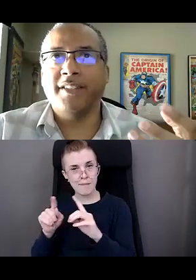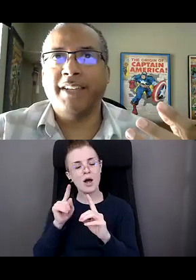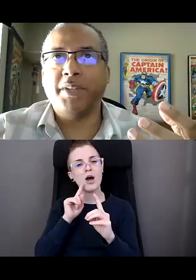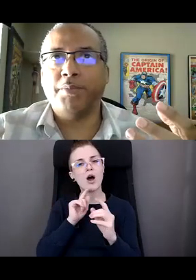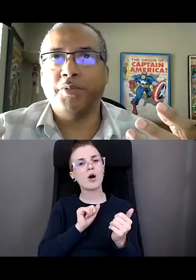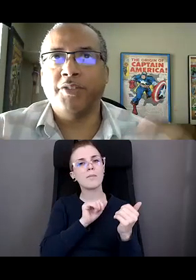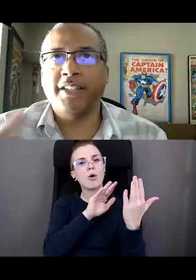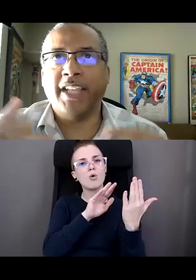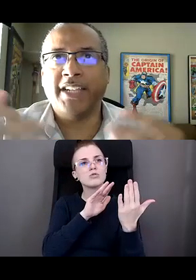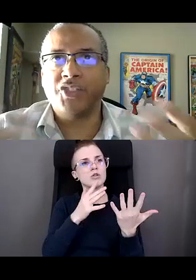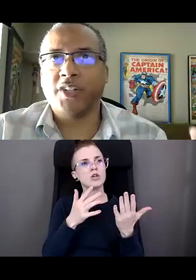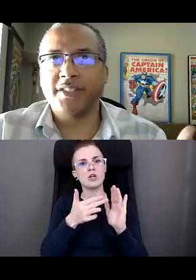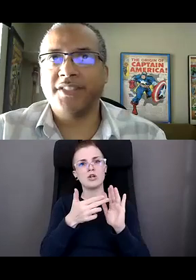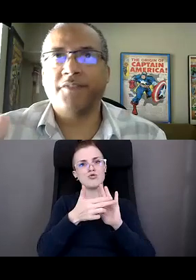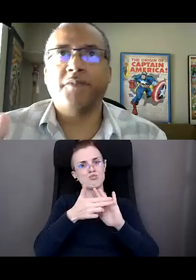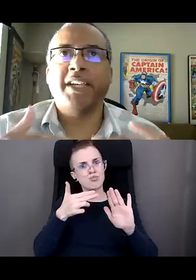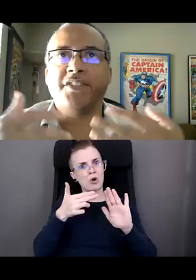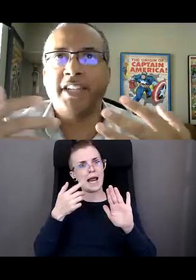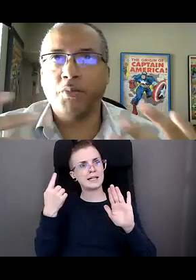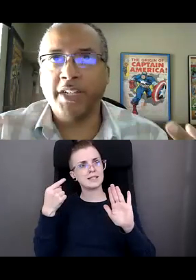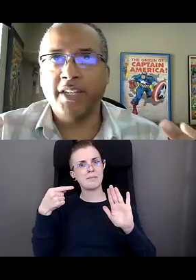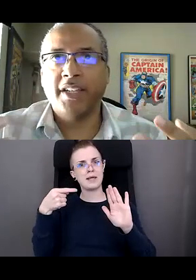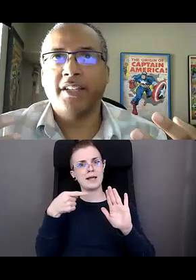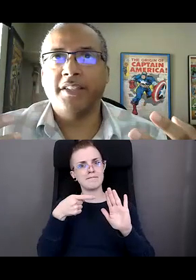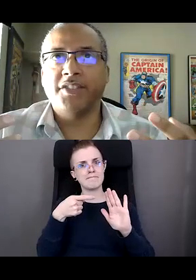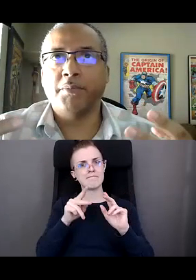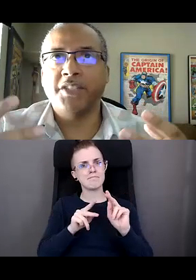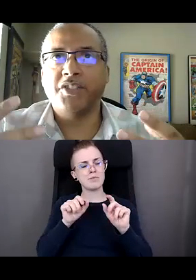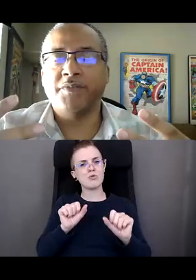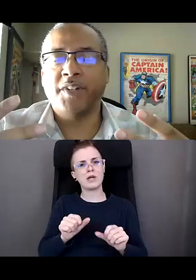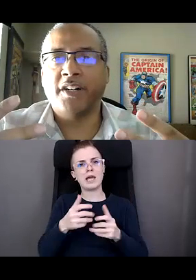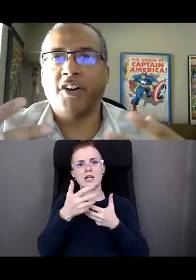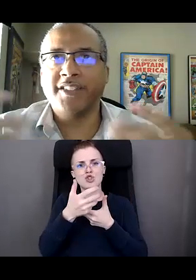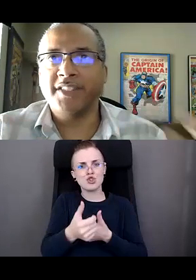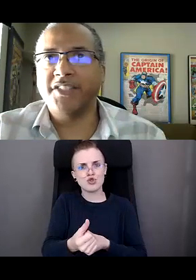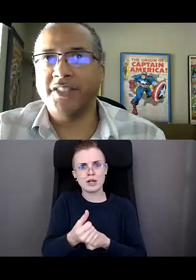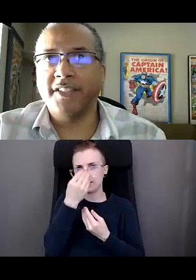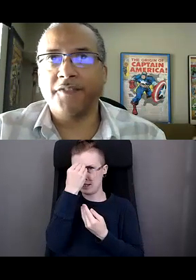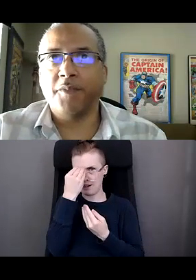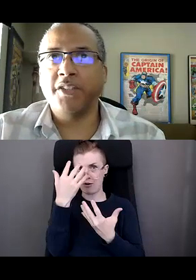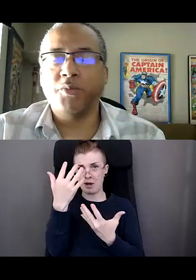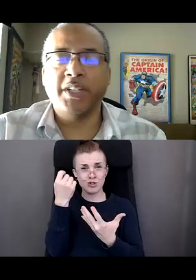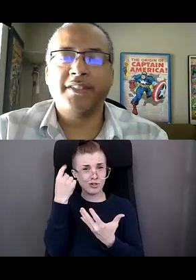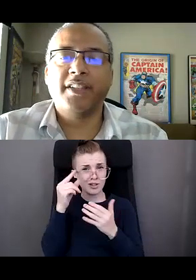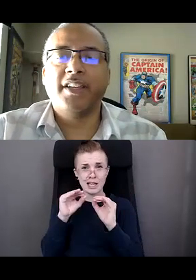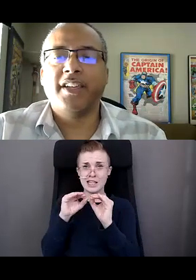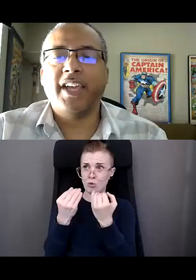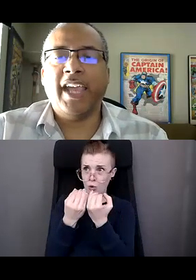something to let people know that they could trust this information, that this is a bunch of organizations that they're familiar